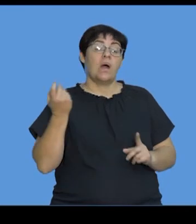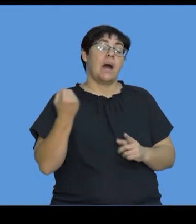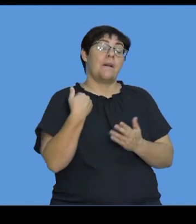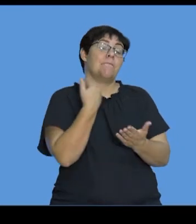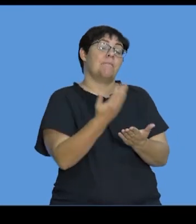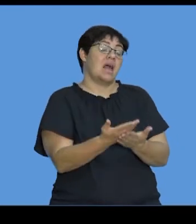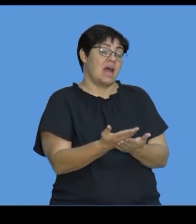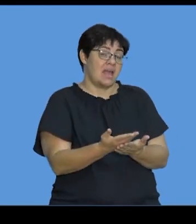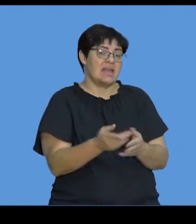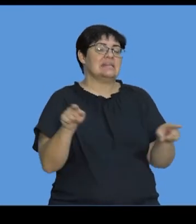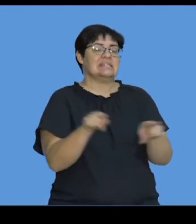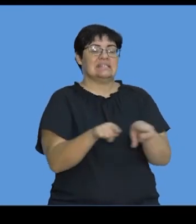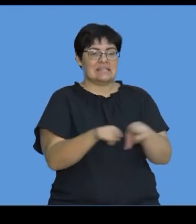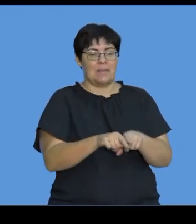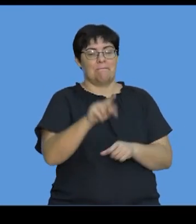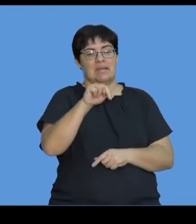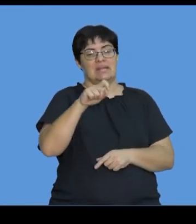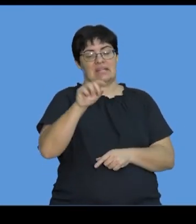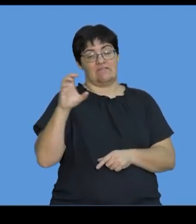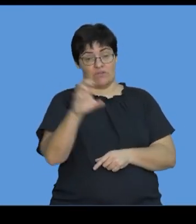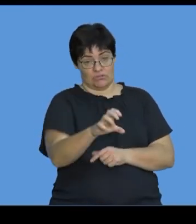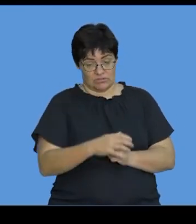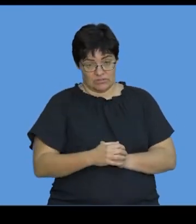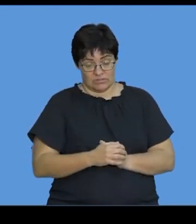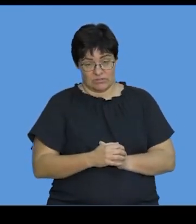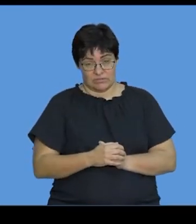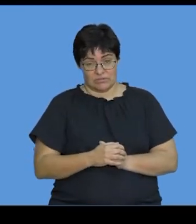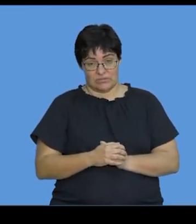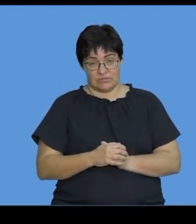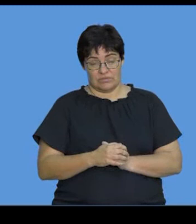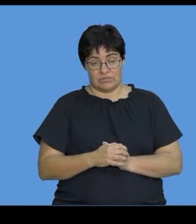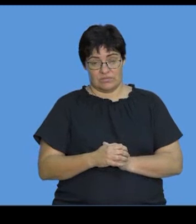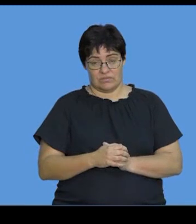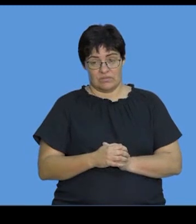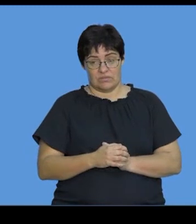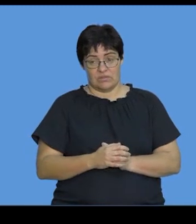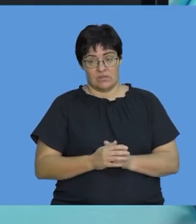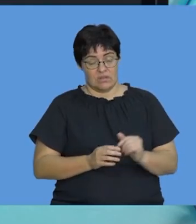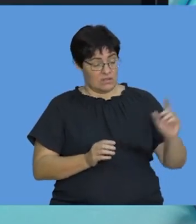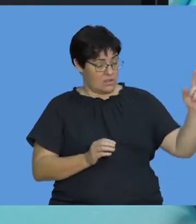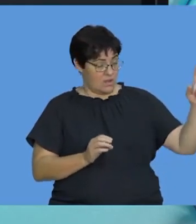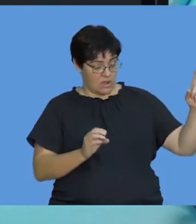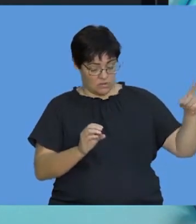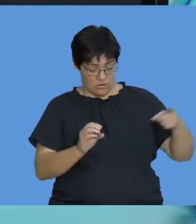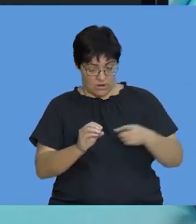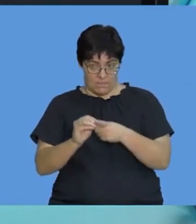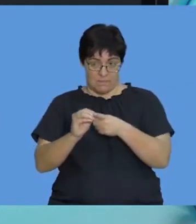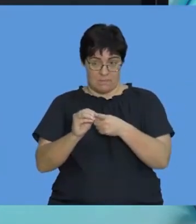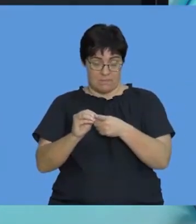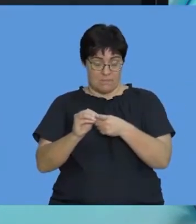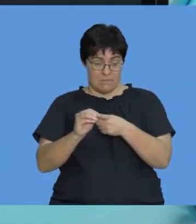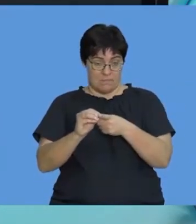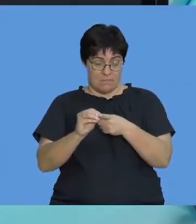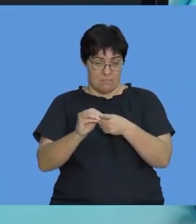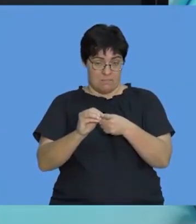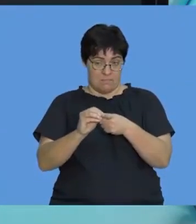We apply the same net force. Now, when the hockey stick hits